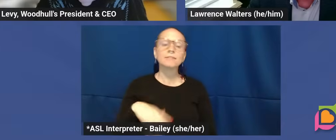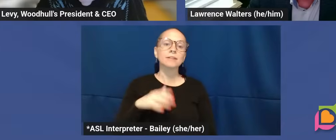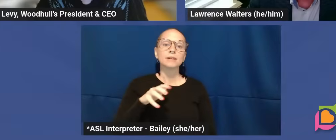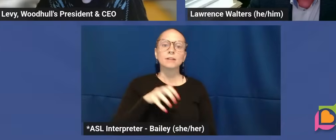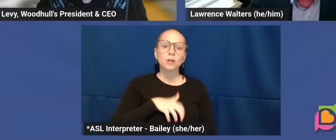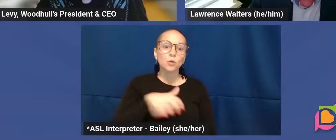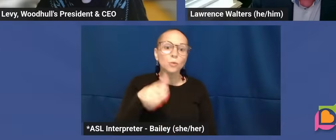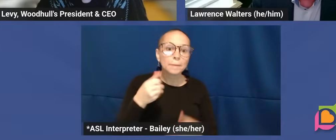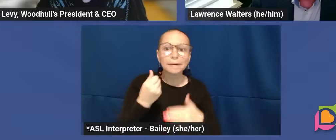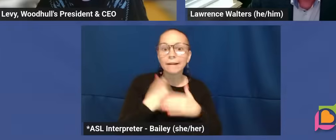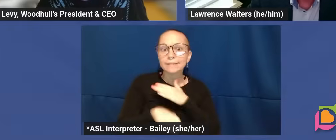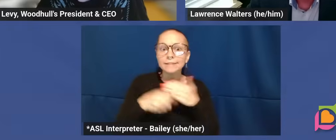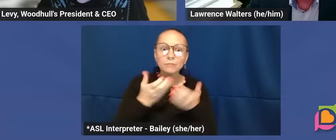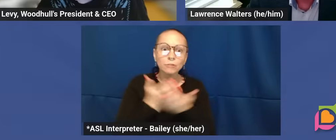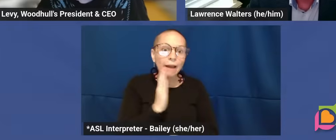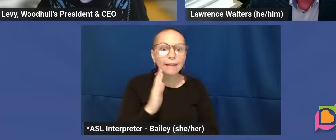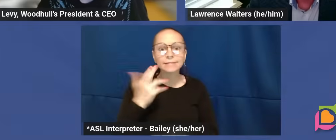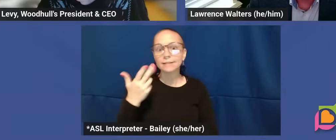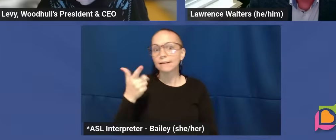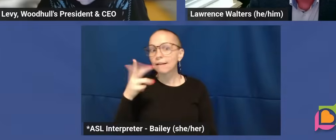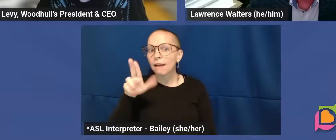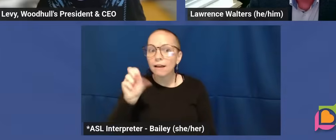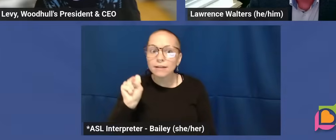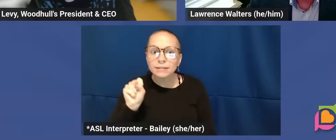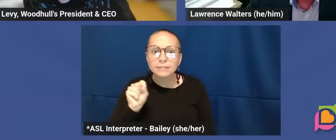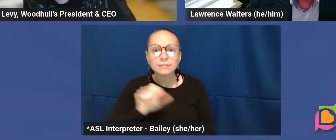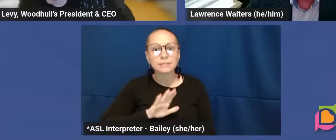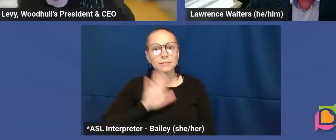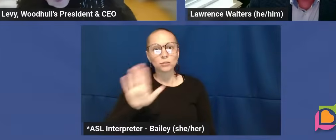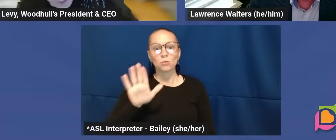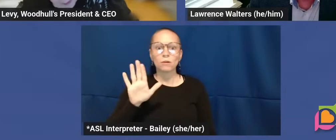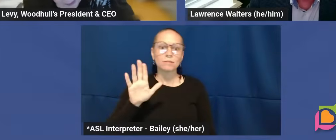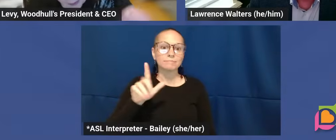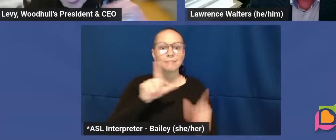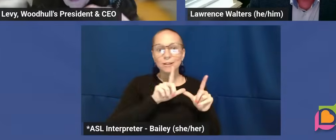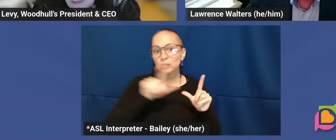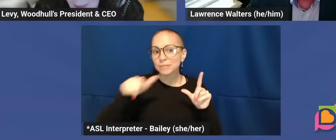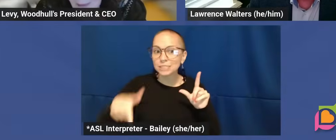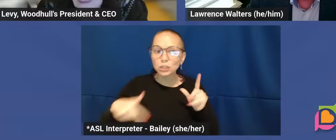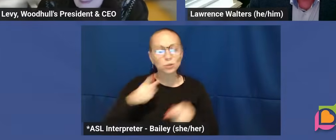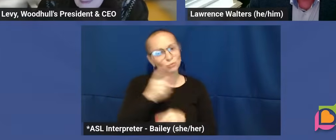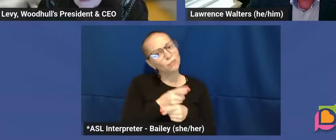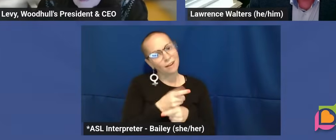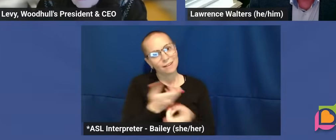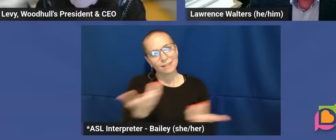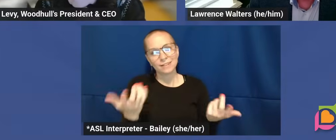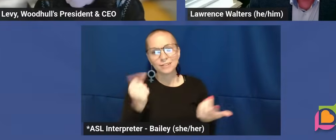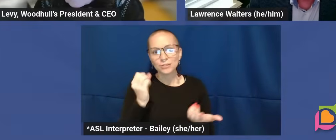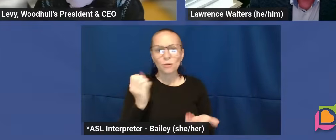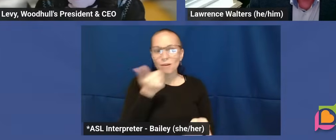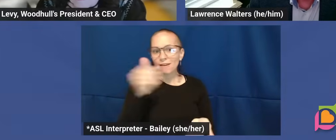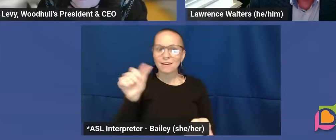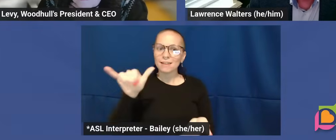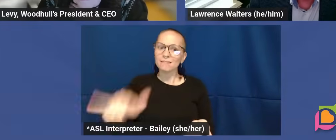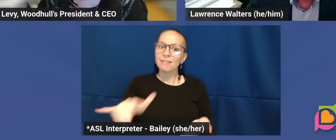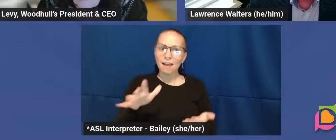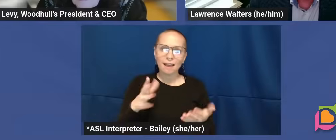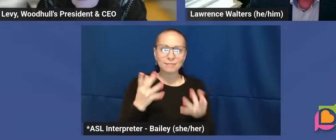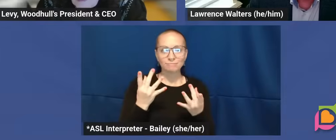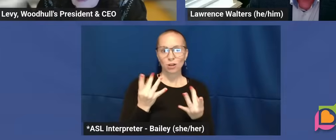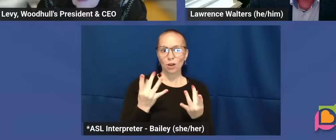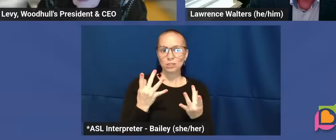or guns or your hobby. LGBTQ. Absolutely. Those